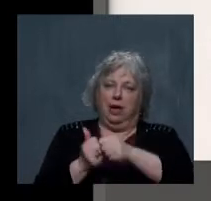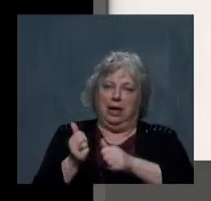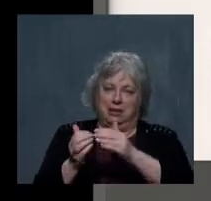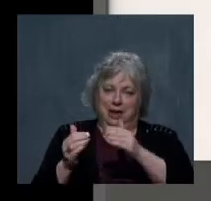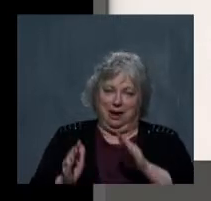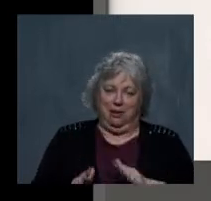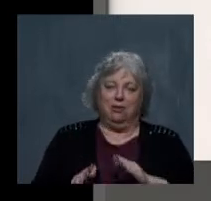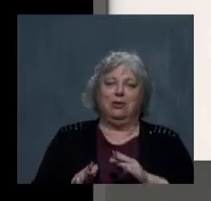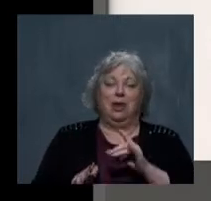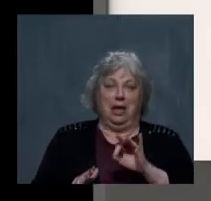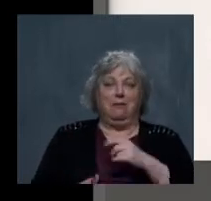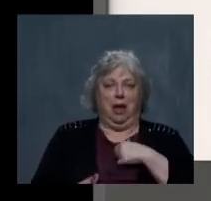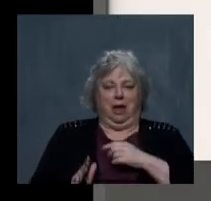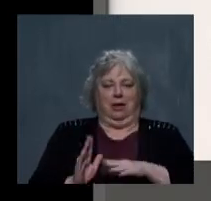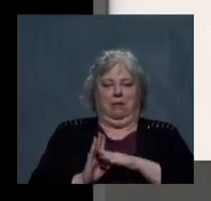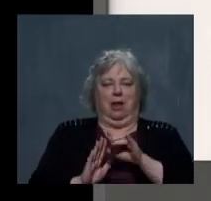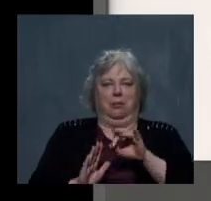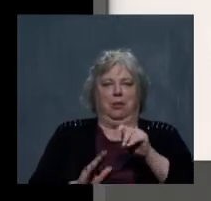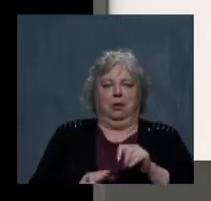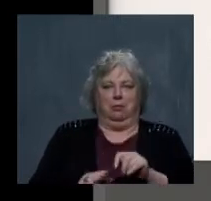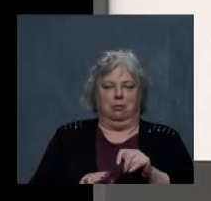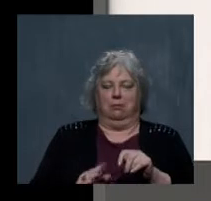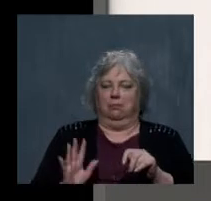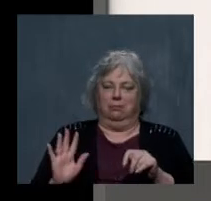after I get through, if I did a development, and six units,